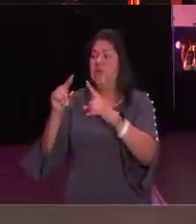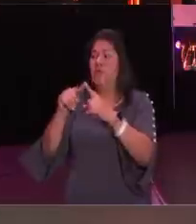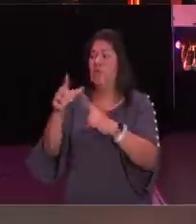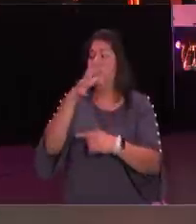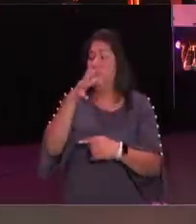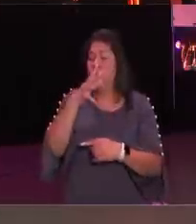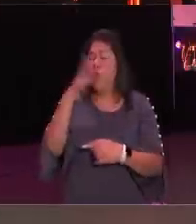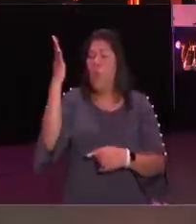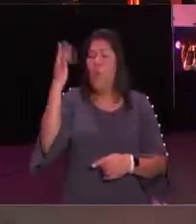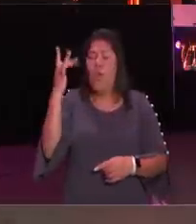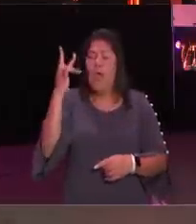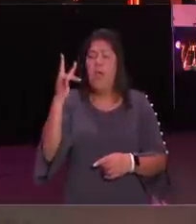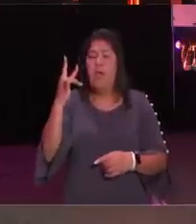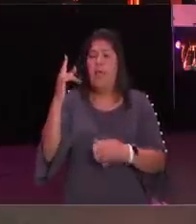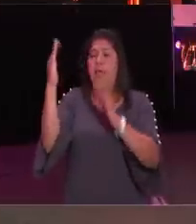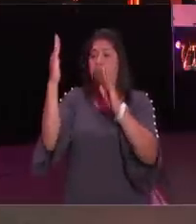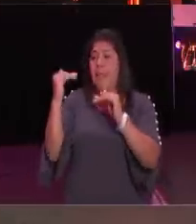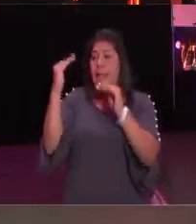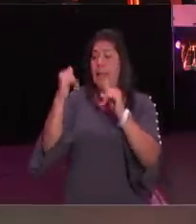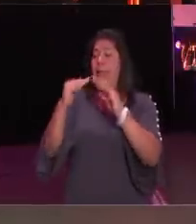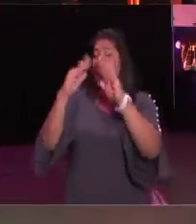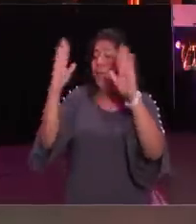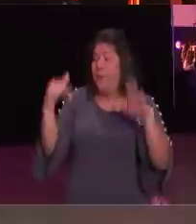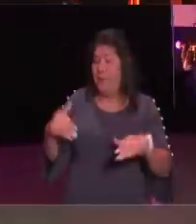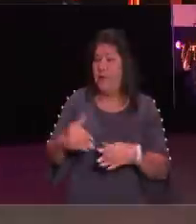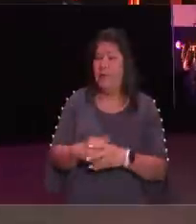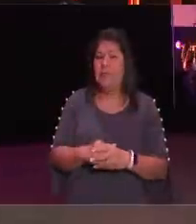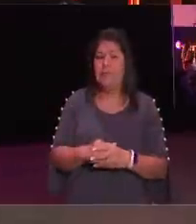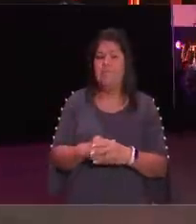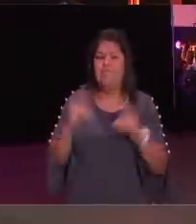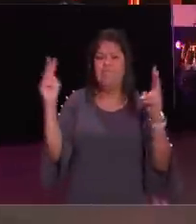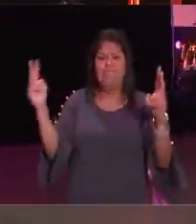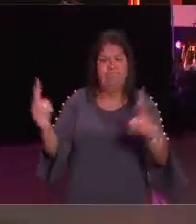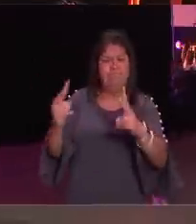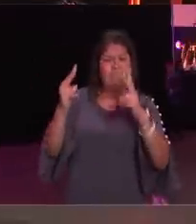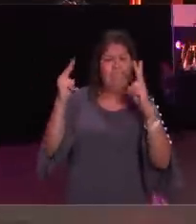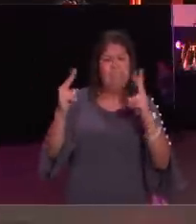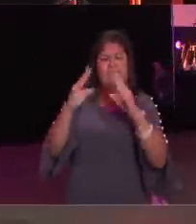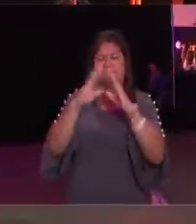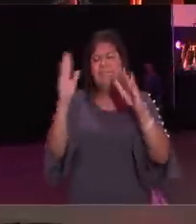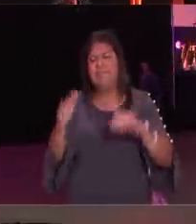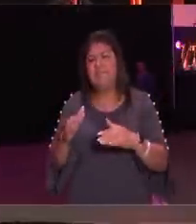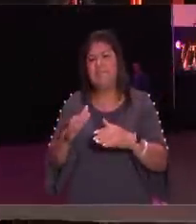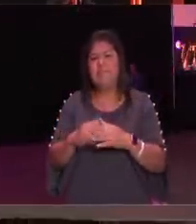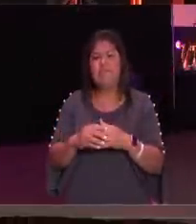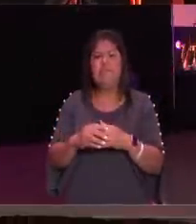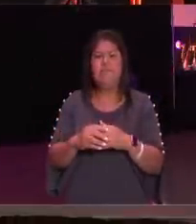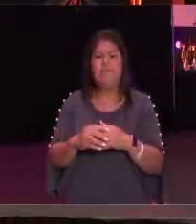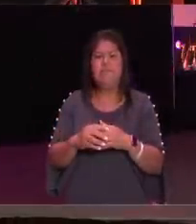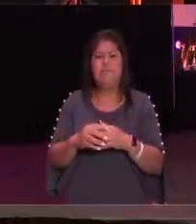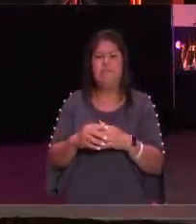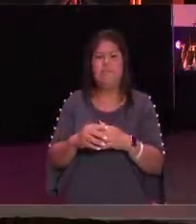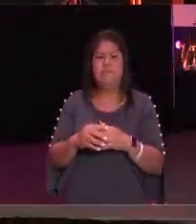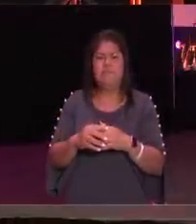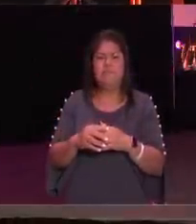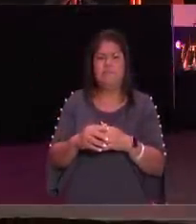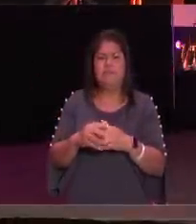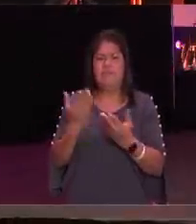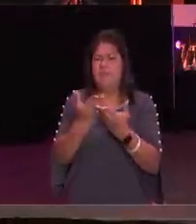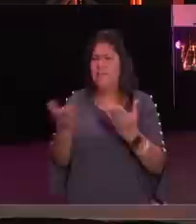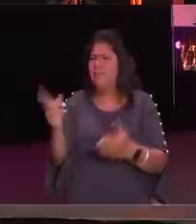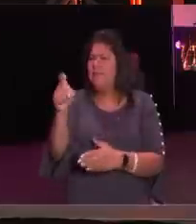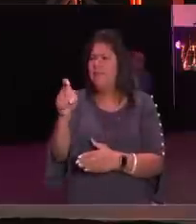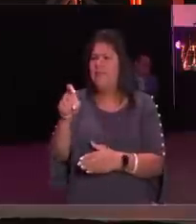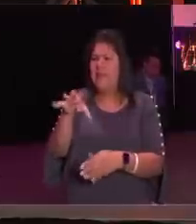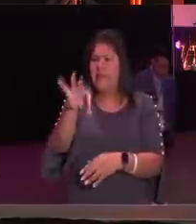mother. Why? There's hope in the house. There's victory in the house. You'll find what you